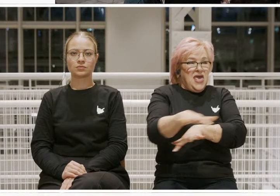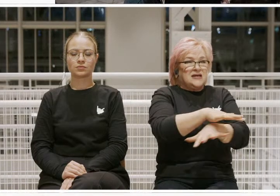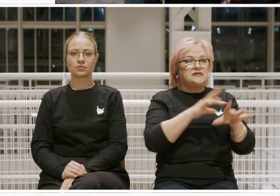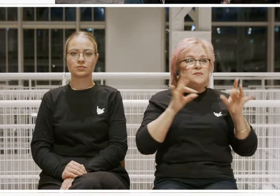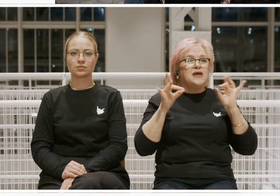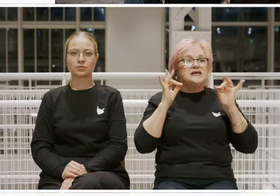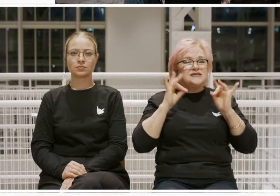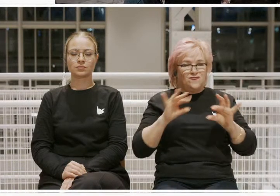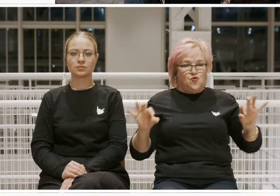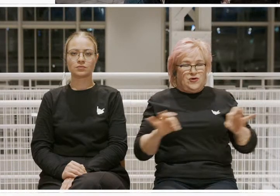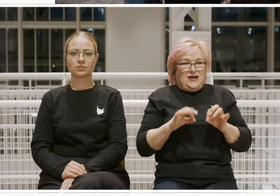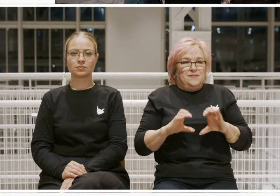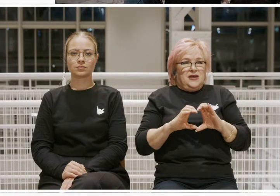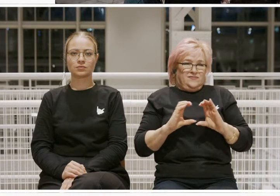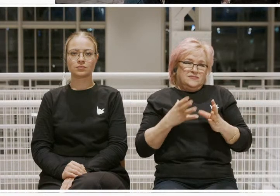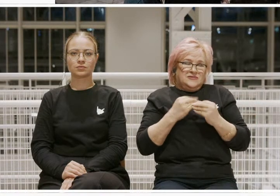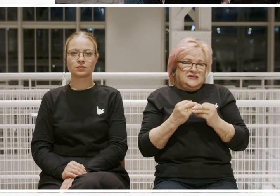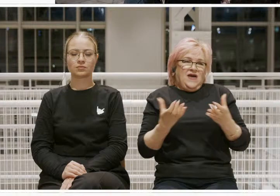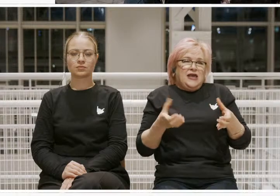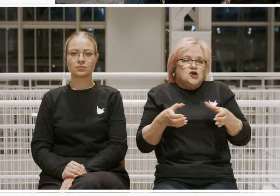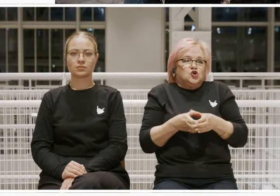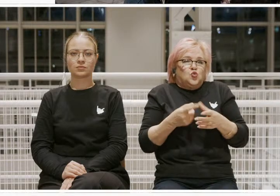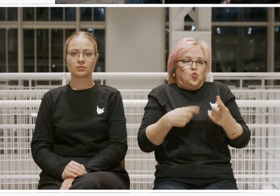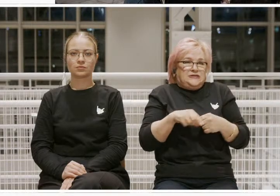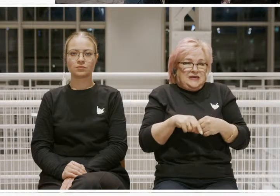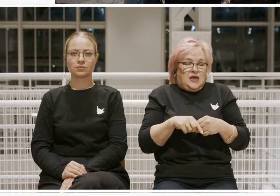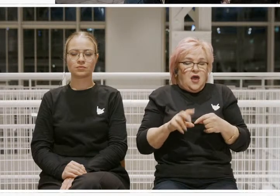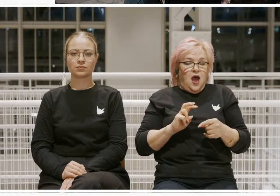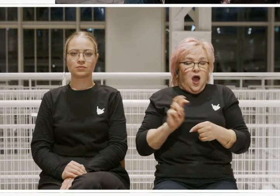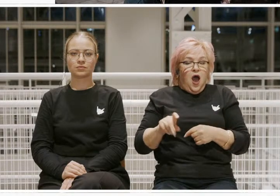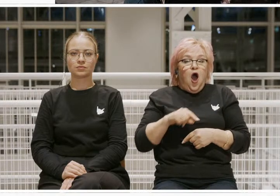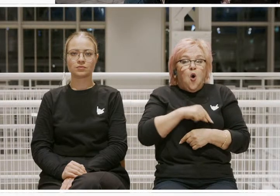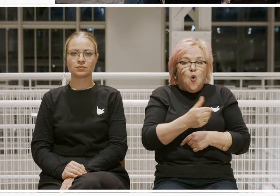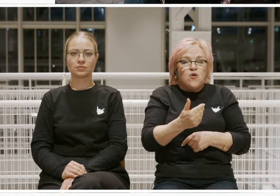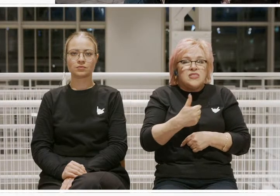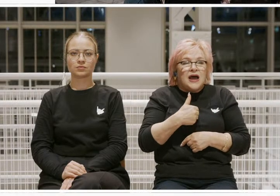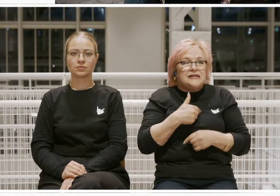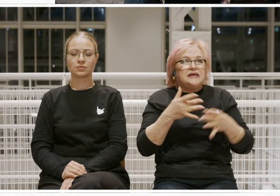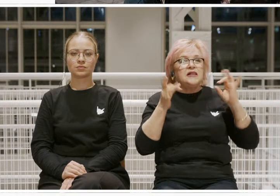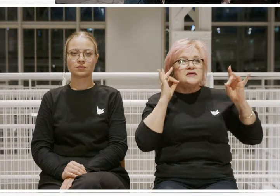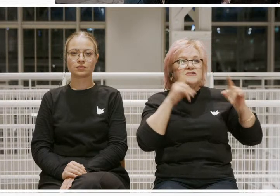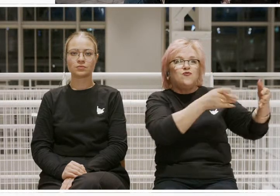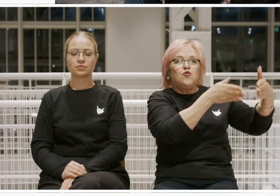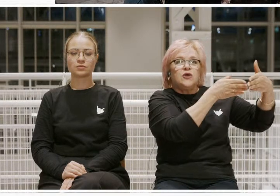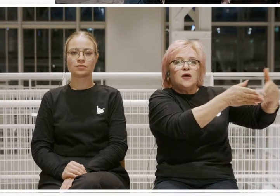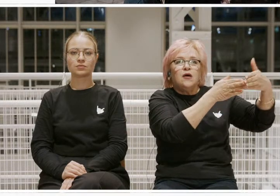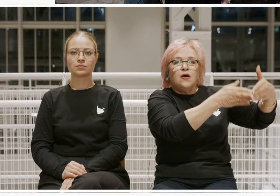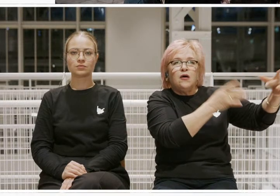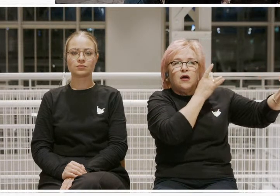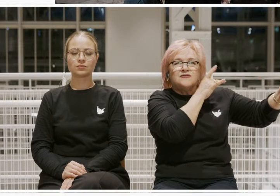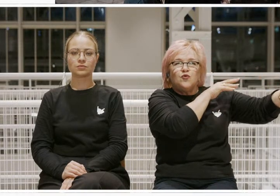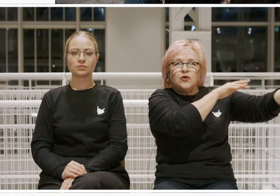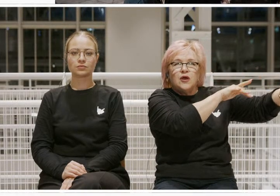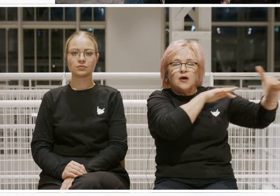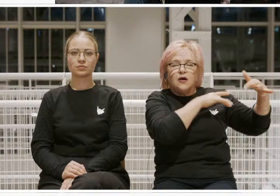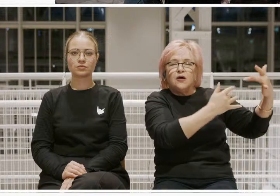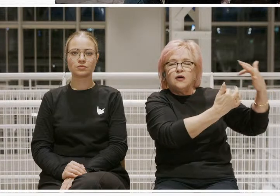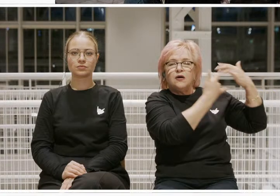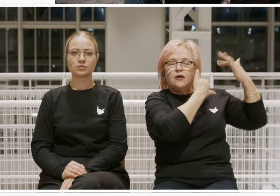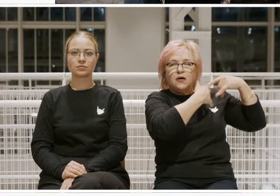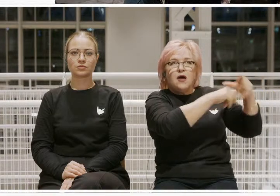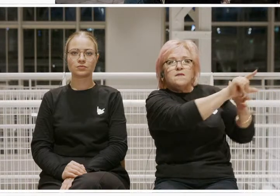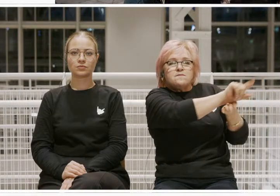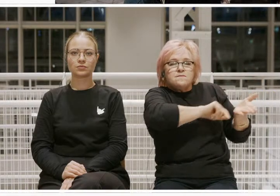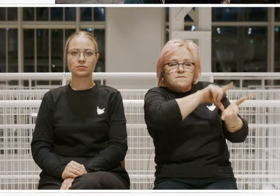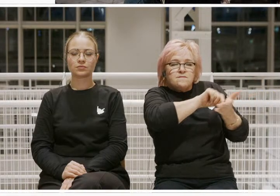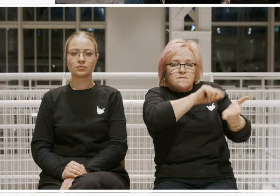the harbors and shipyards of Istanbul. And he made a mixed media